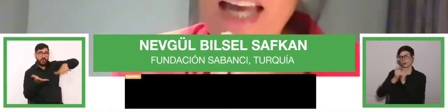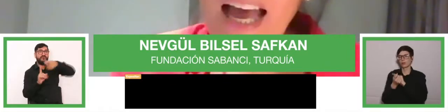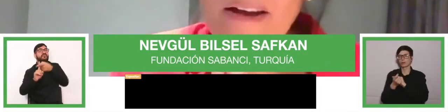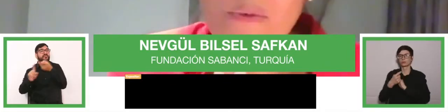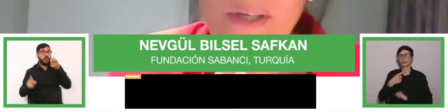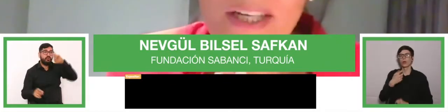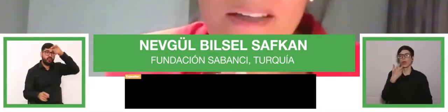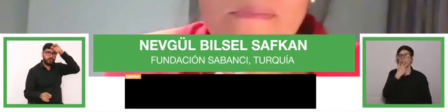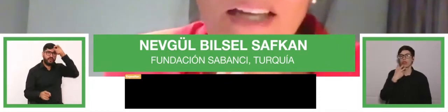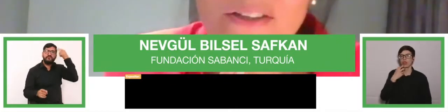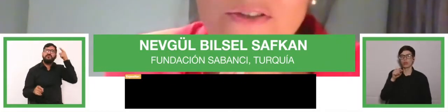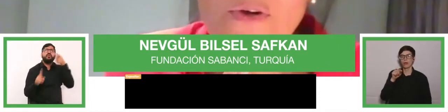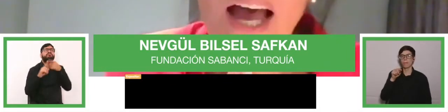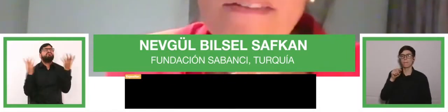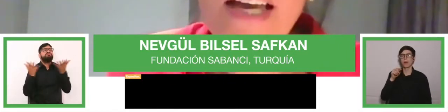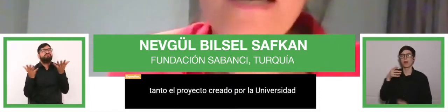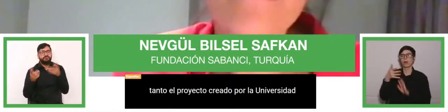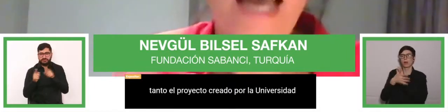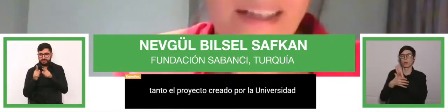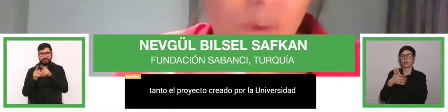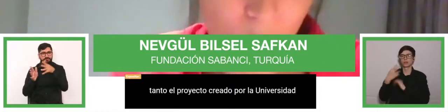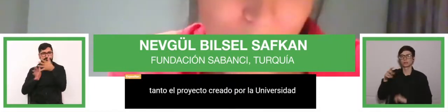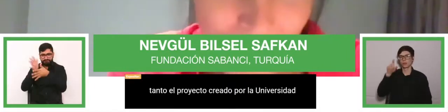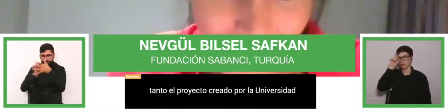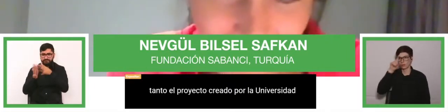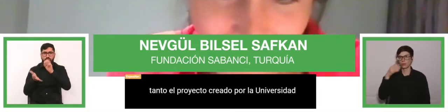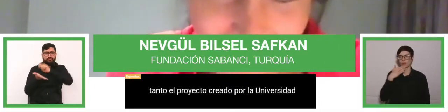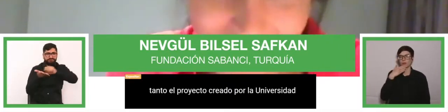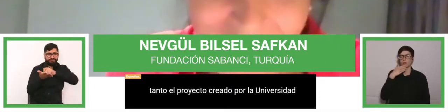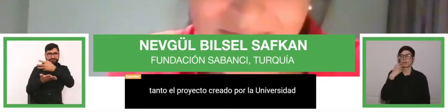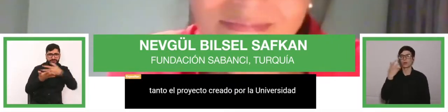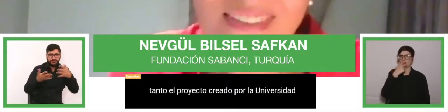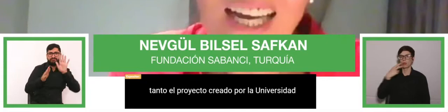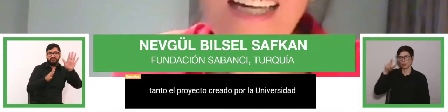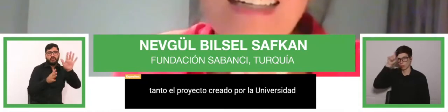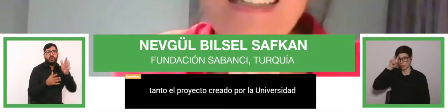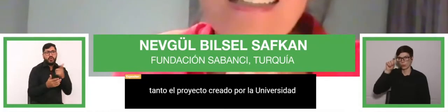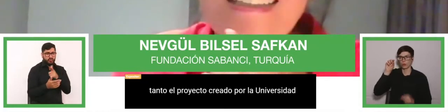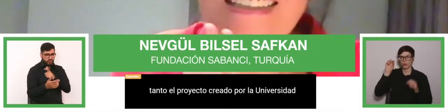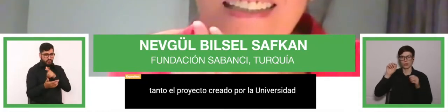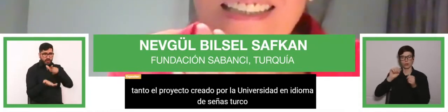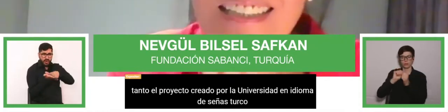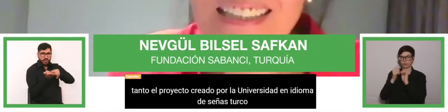And we managed to have an add-on.